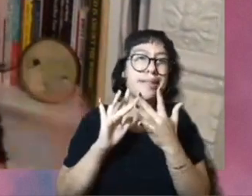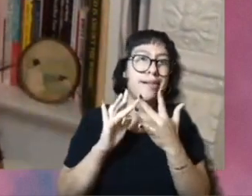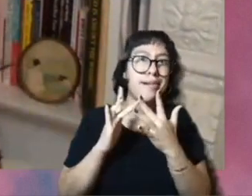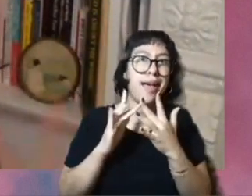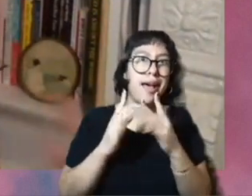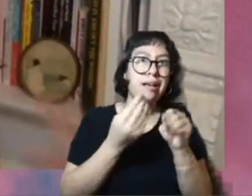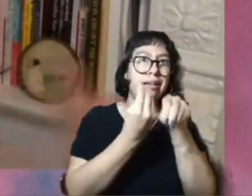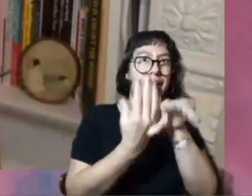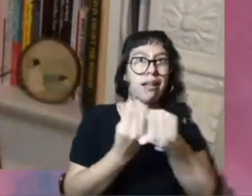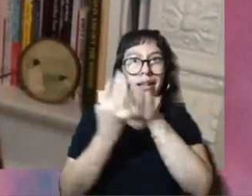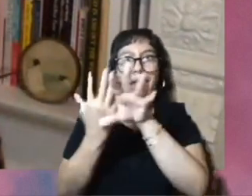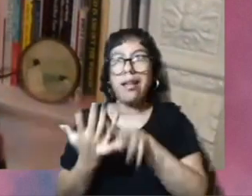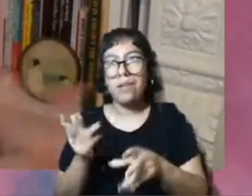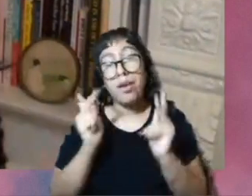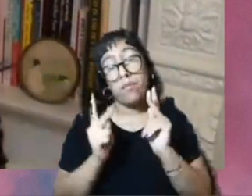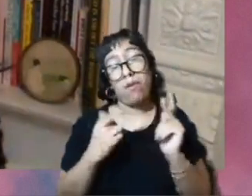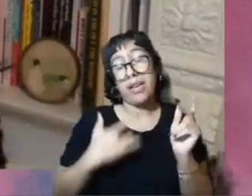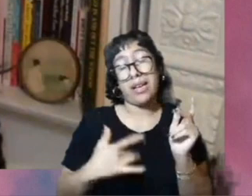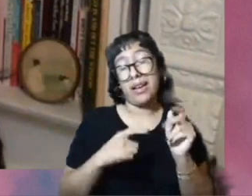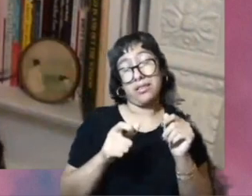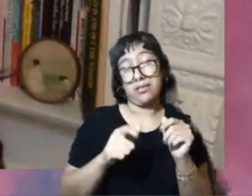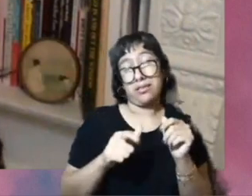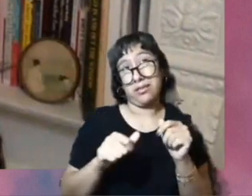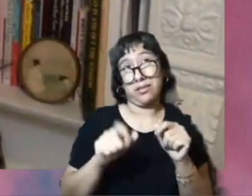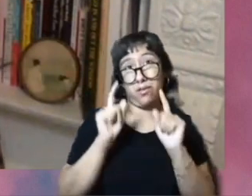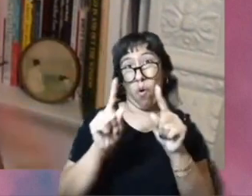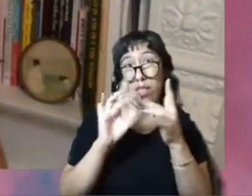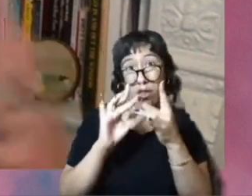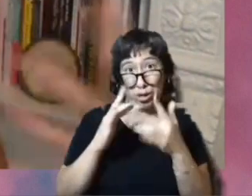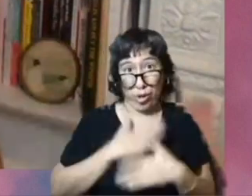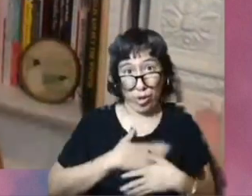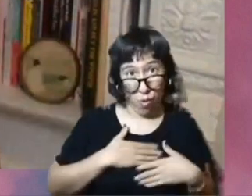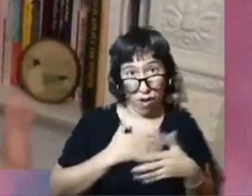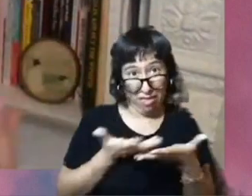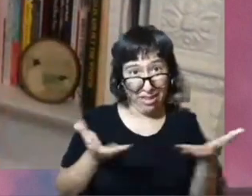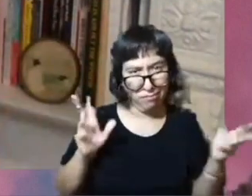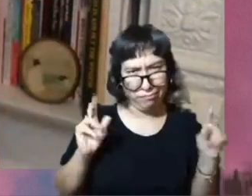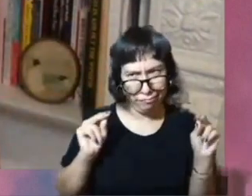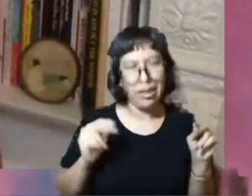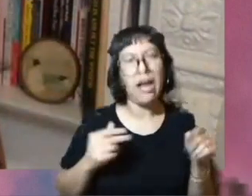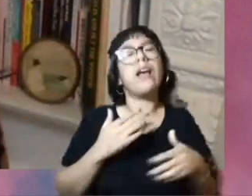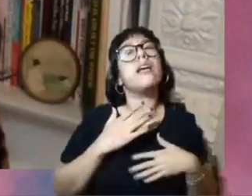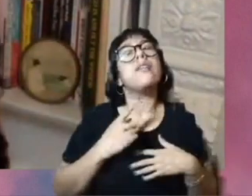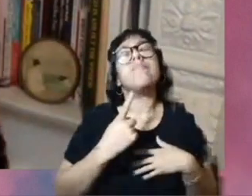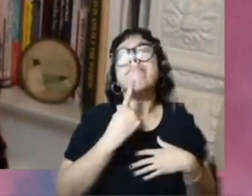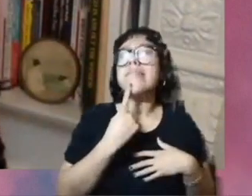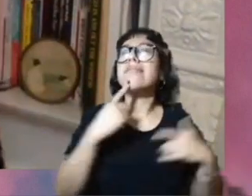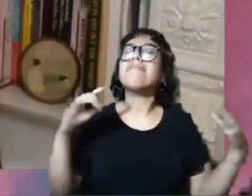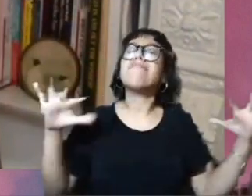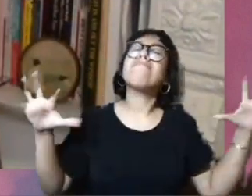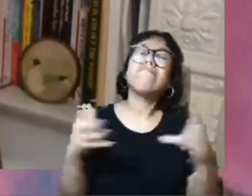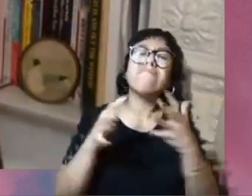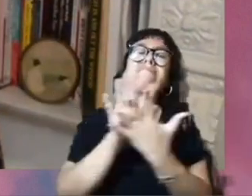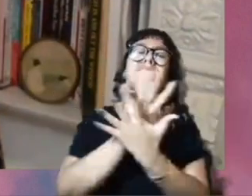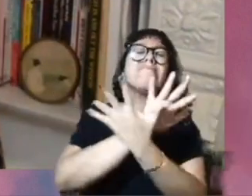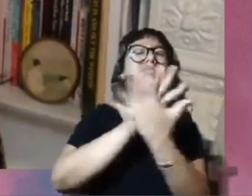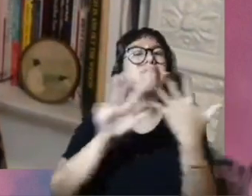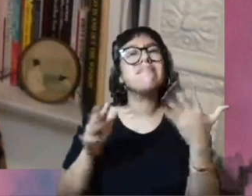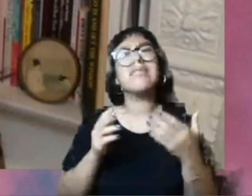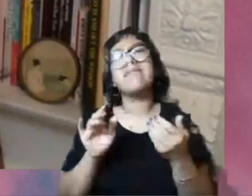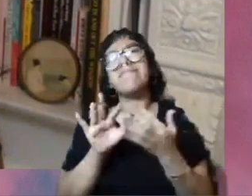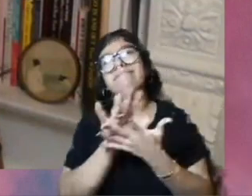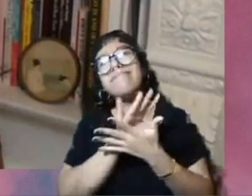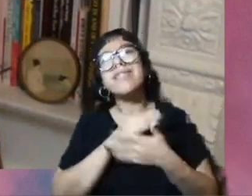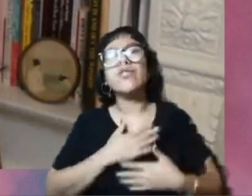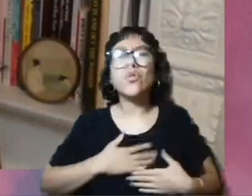people do not seem to go to the internet to enjoy things. And I miss getting to gather with folks and just enjoy poetry. So getting to be here